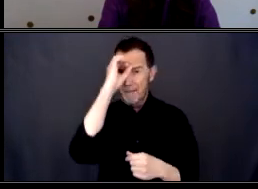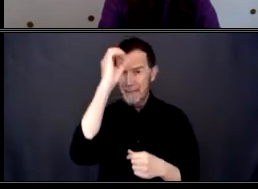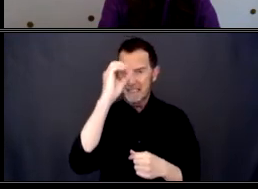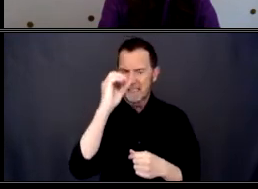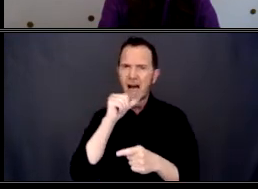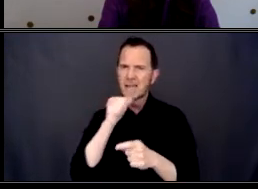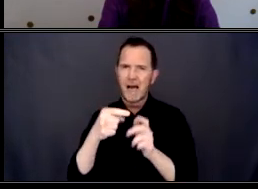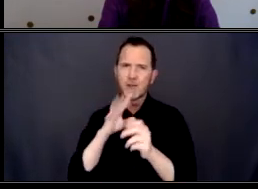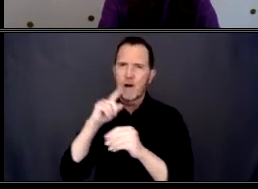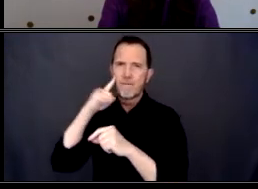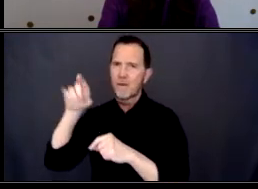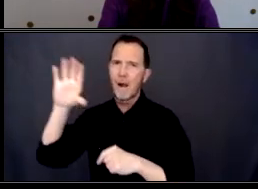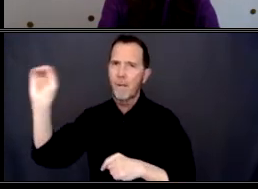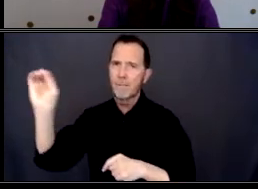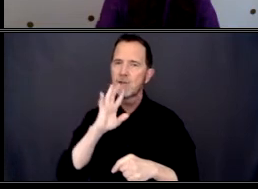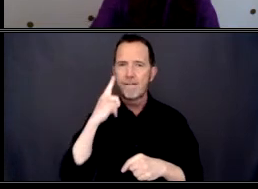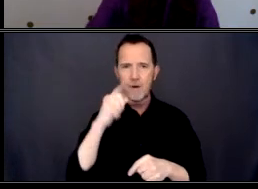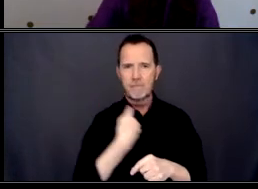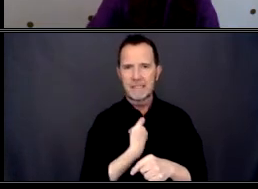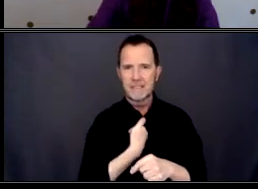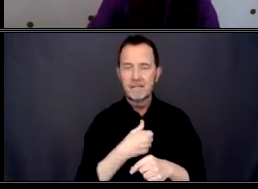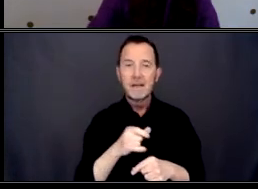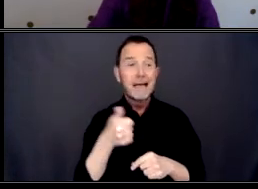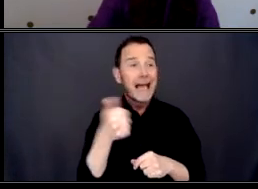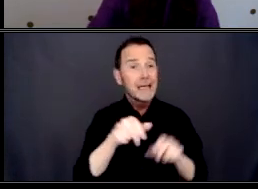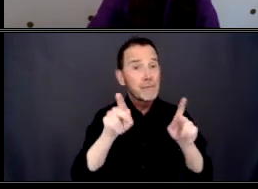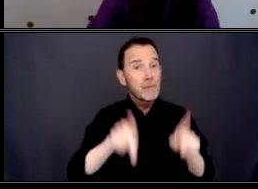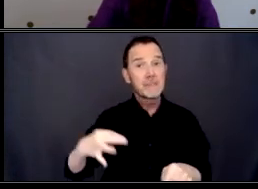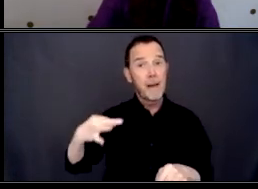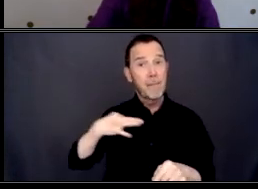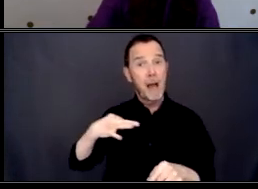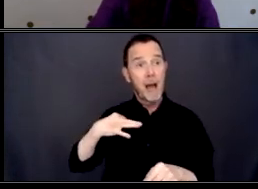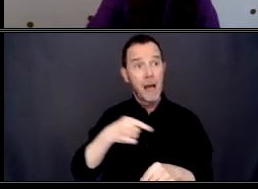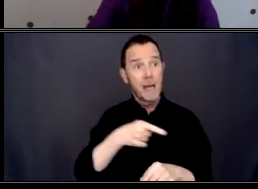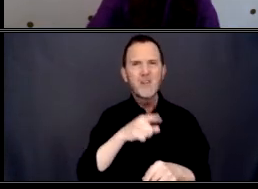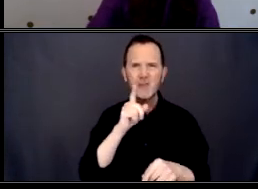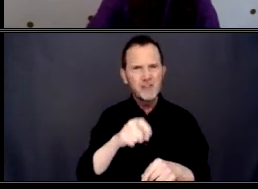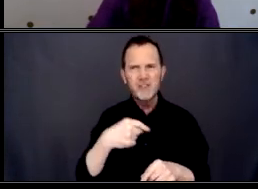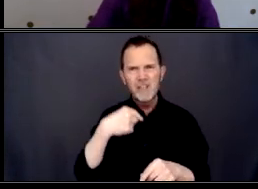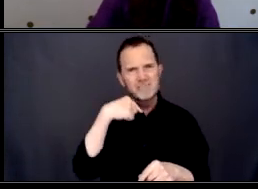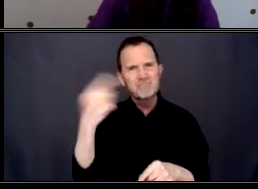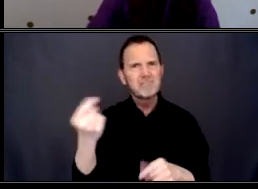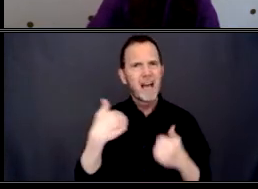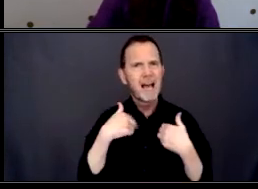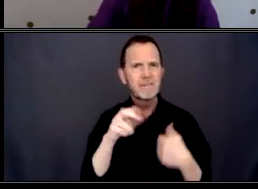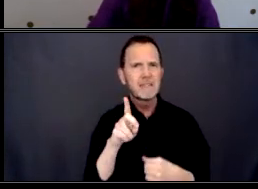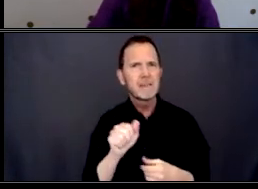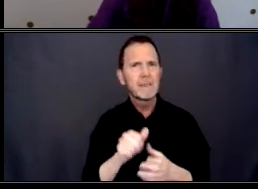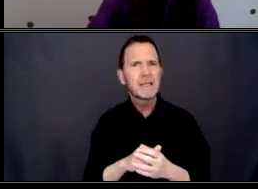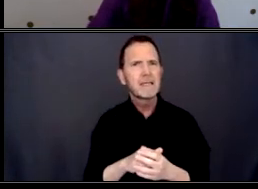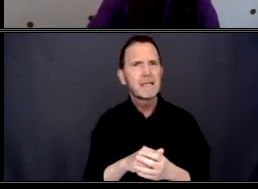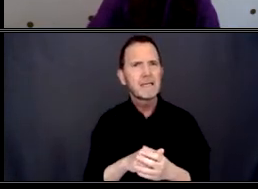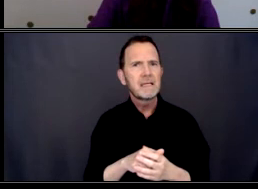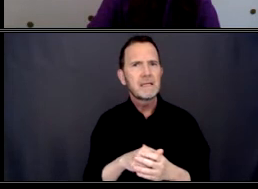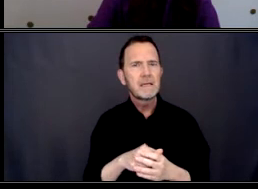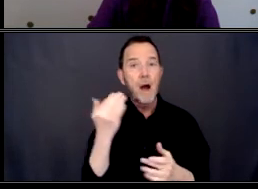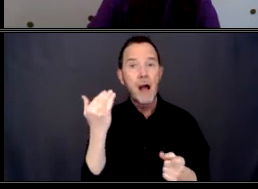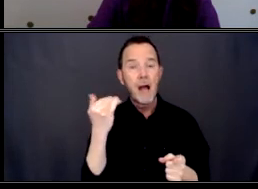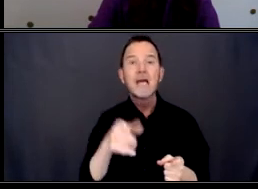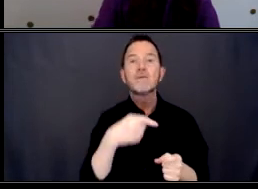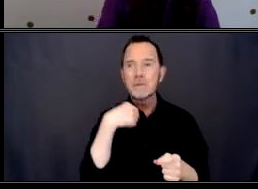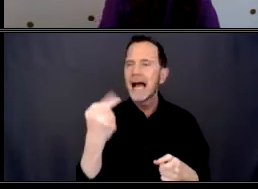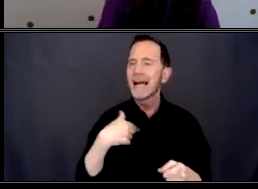disability, you should take it. And the reason you should take it is because it's an opportunity to learn if the place you're interviewing for puts